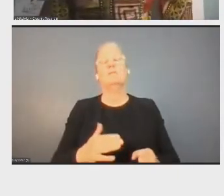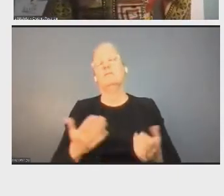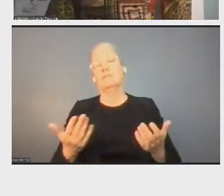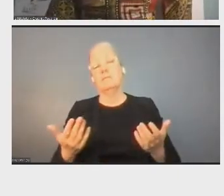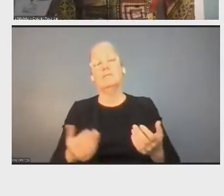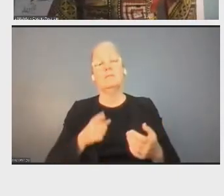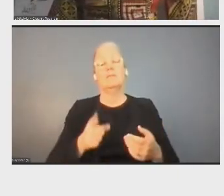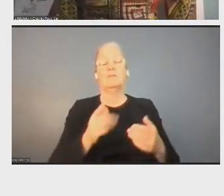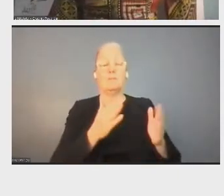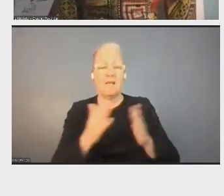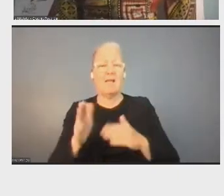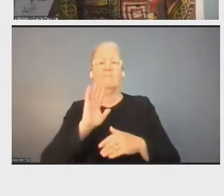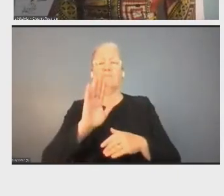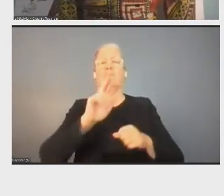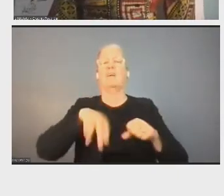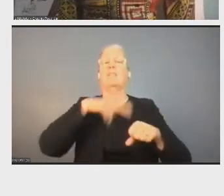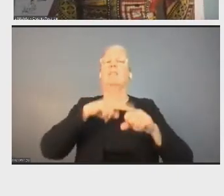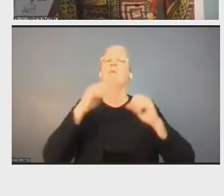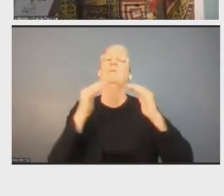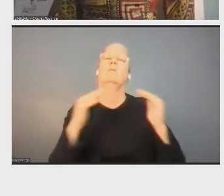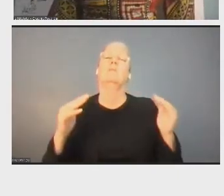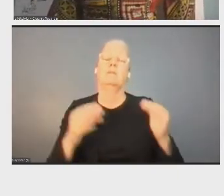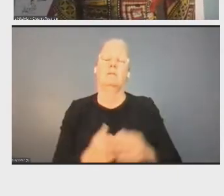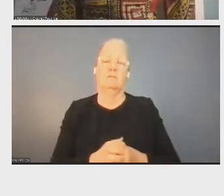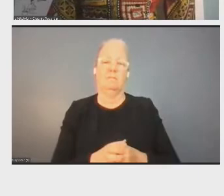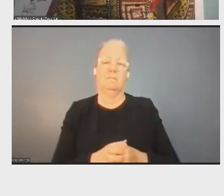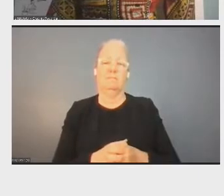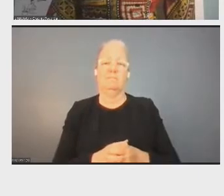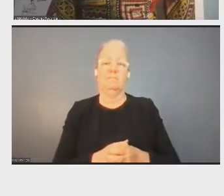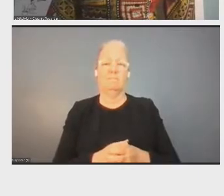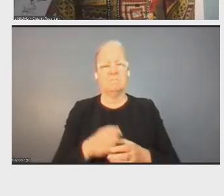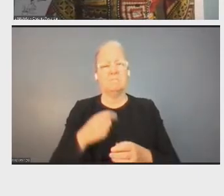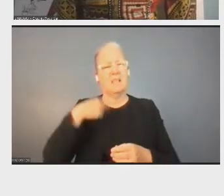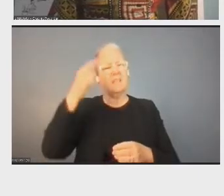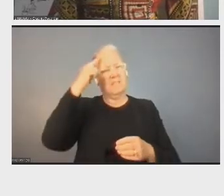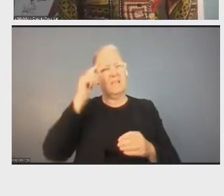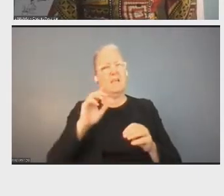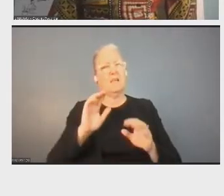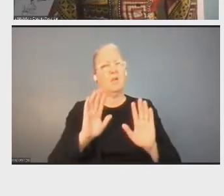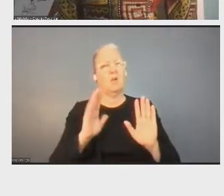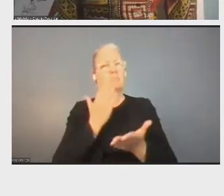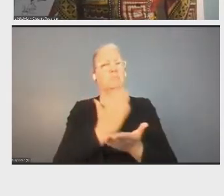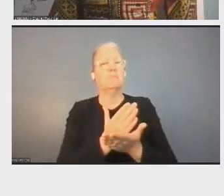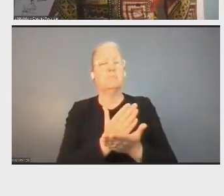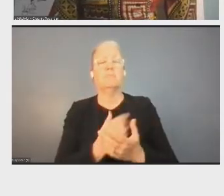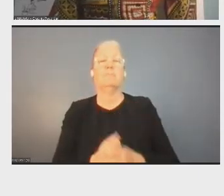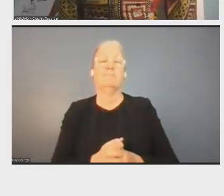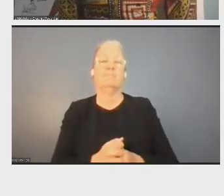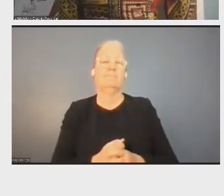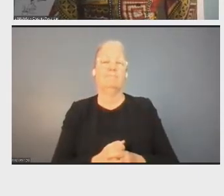at the national level. I think I'll keep it to there. And